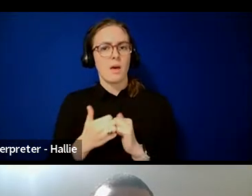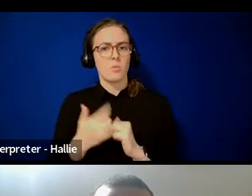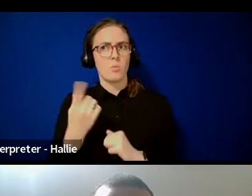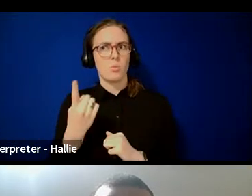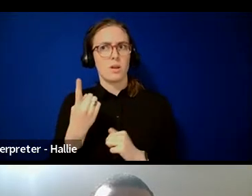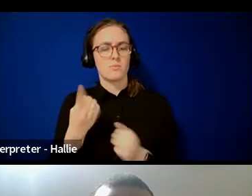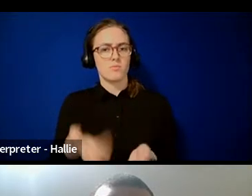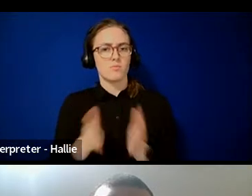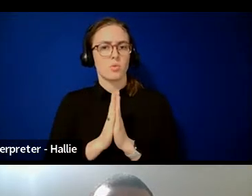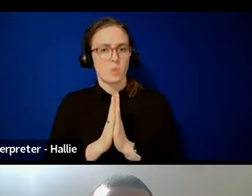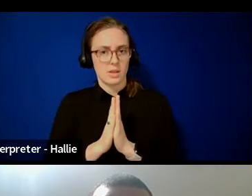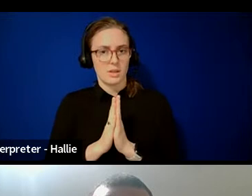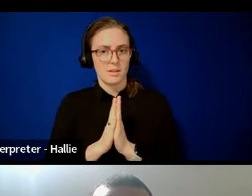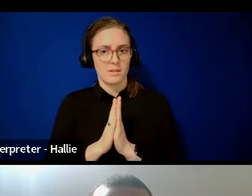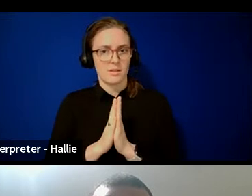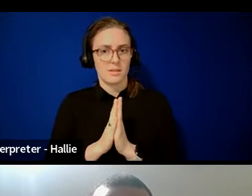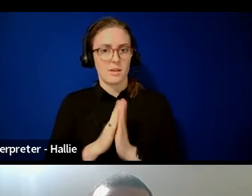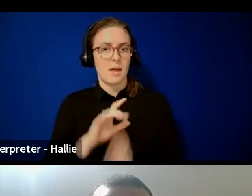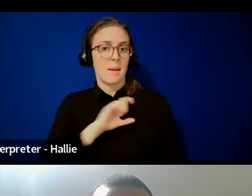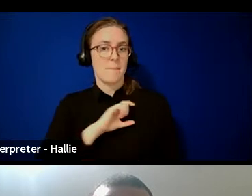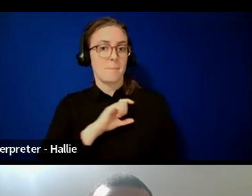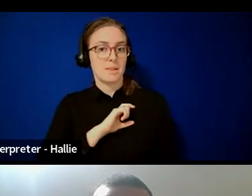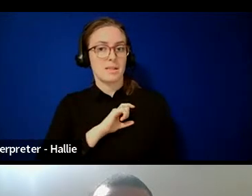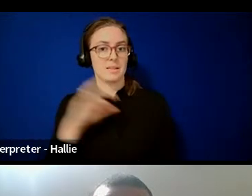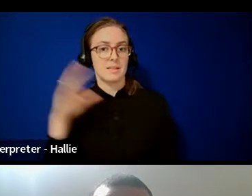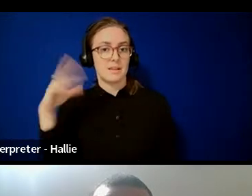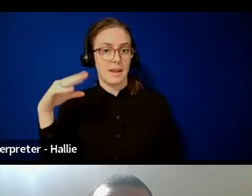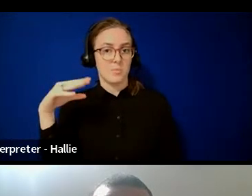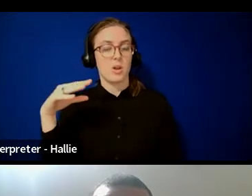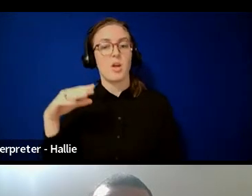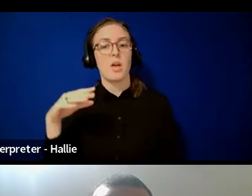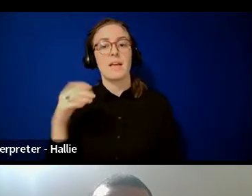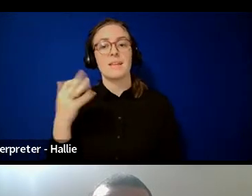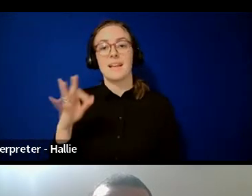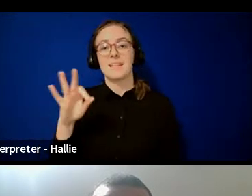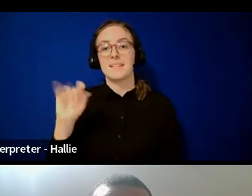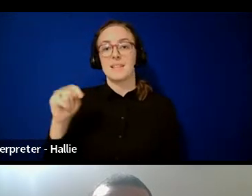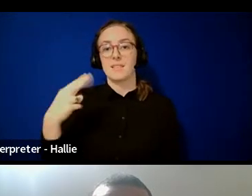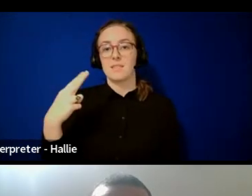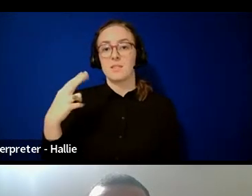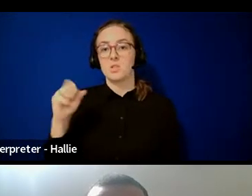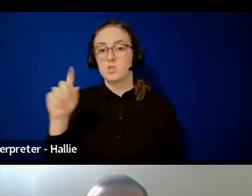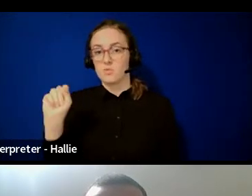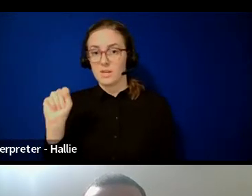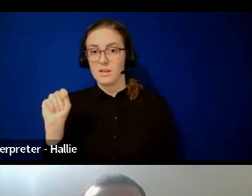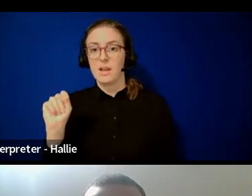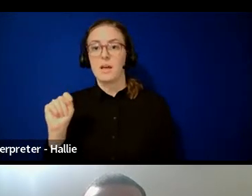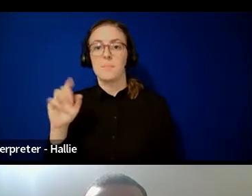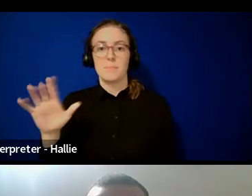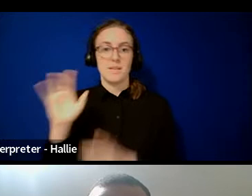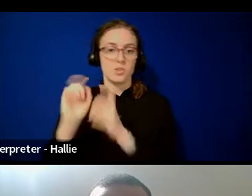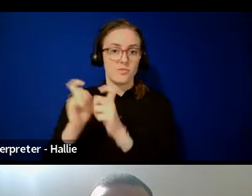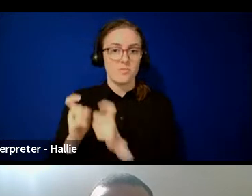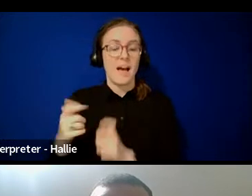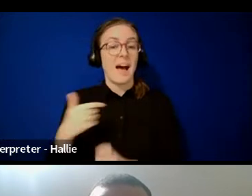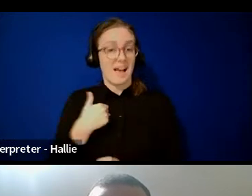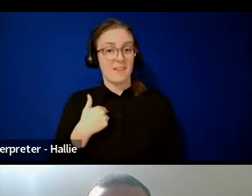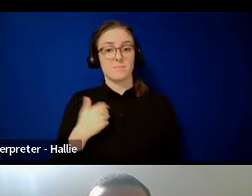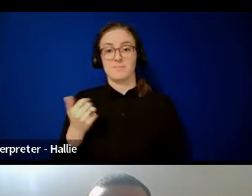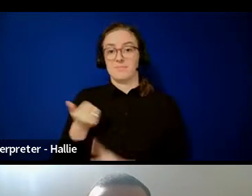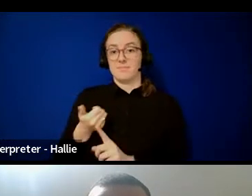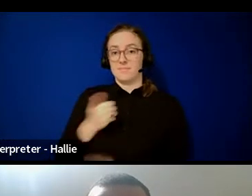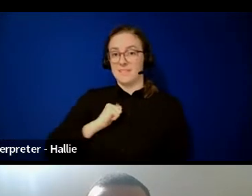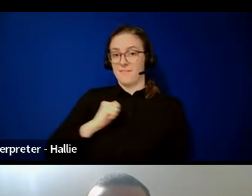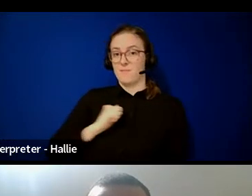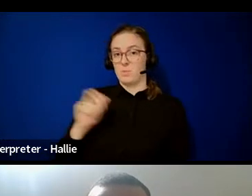a police mobile camera on 19th Street be serviced or calibrated? I was a victim of a hit and run, and the video quality that was